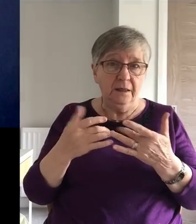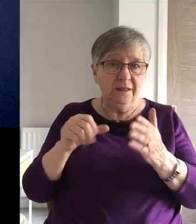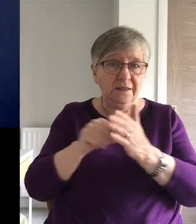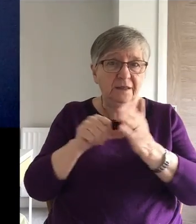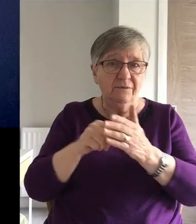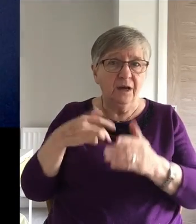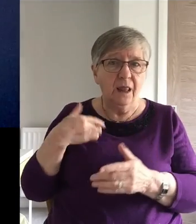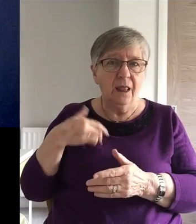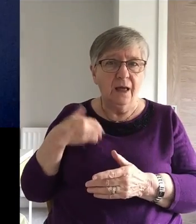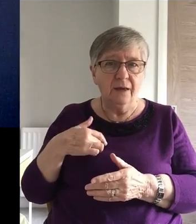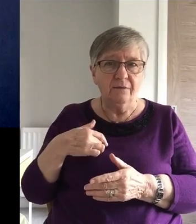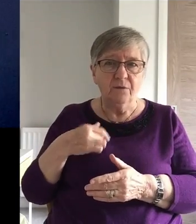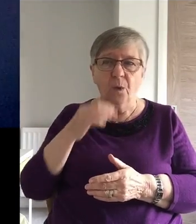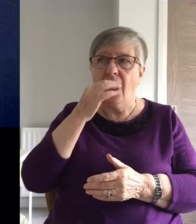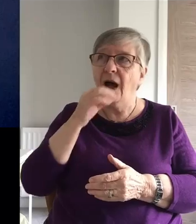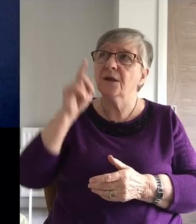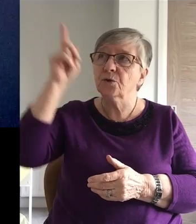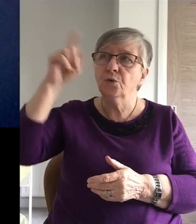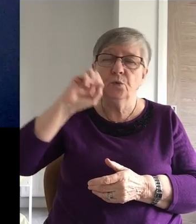just ask that you would